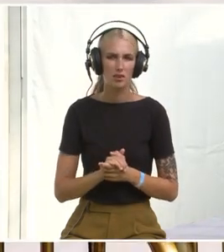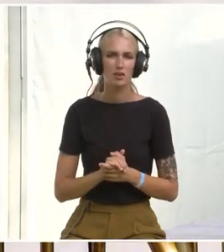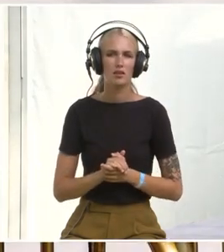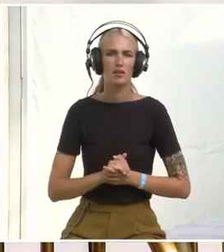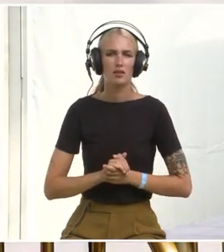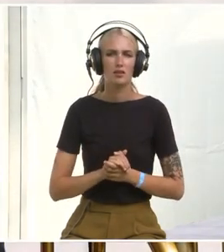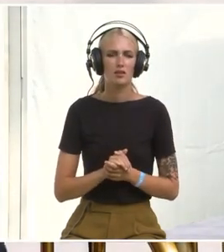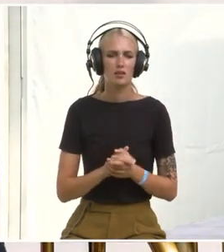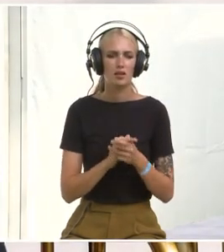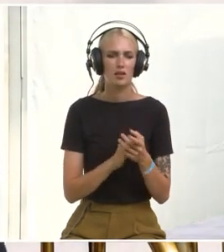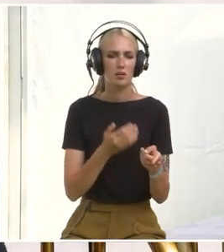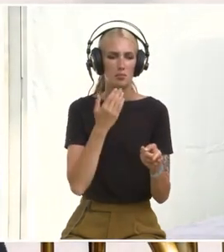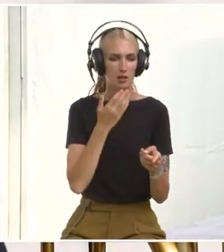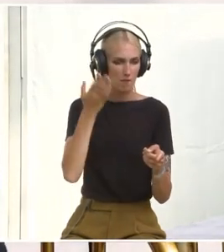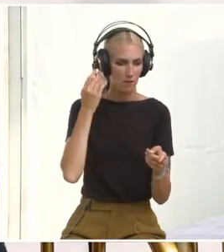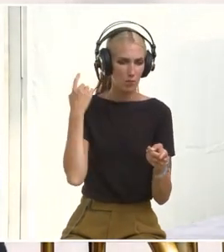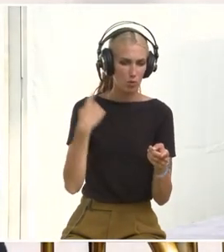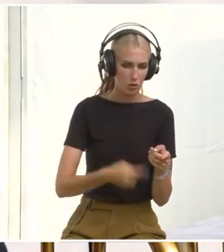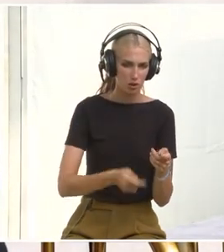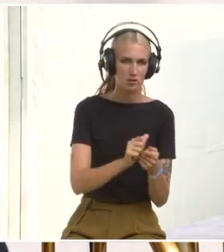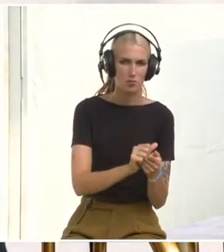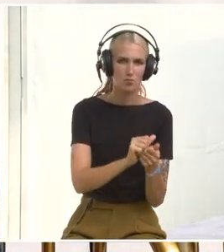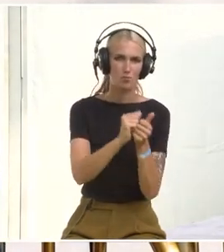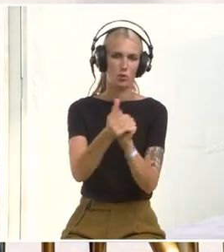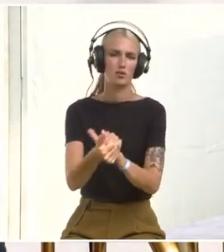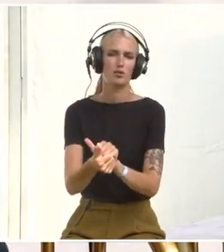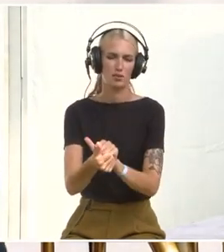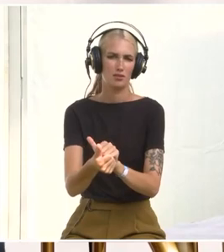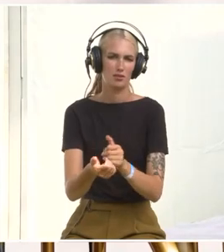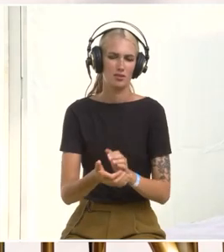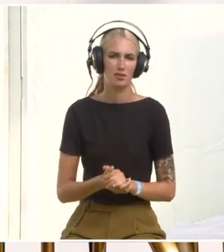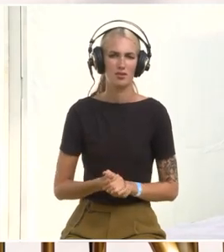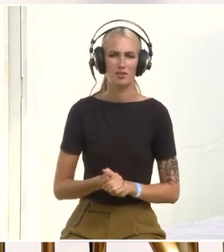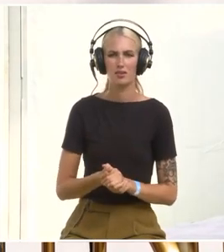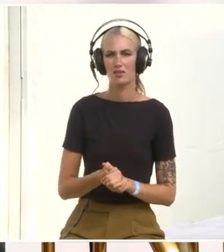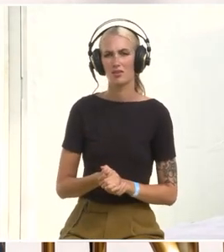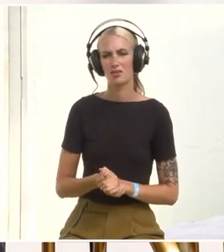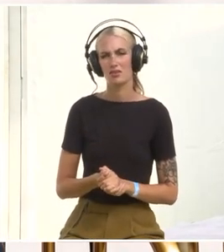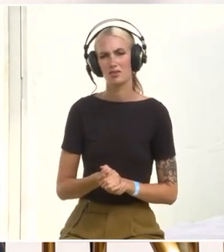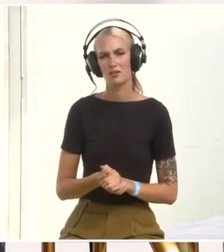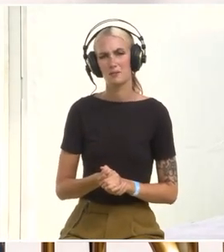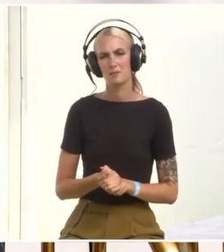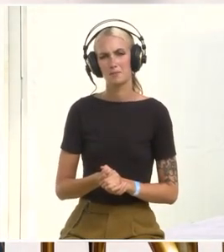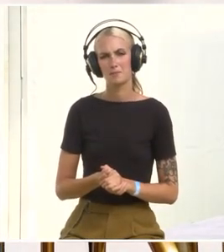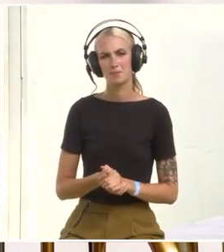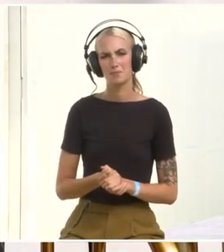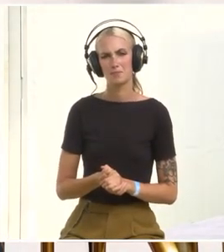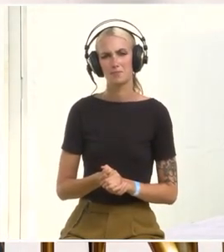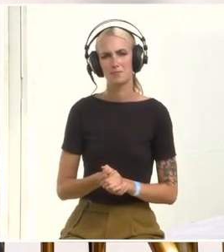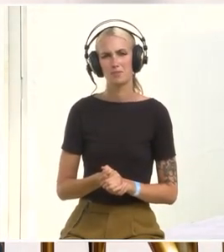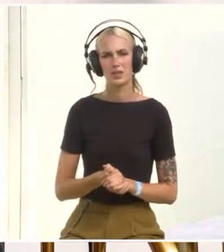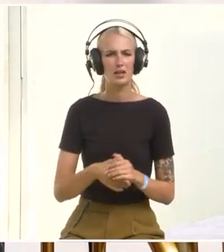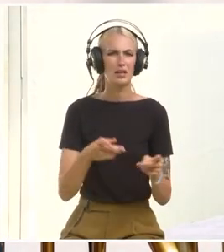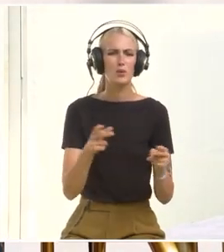and to transform. And I think that is something that do not underestimate to